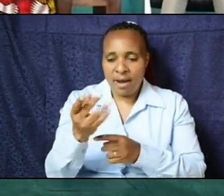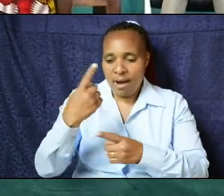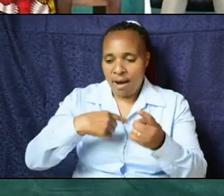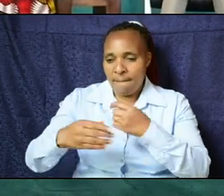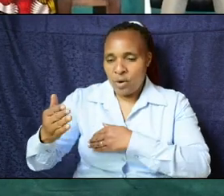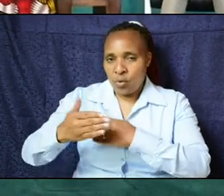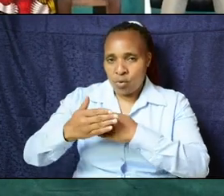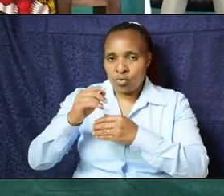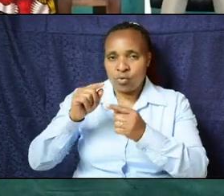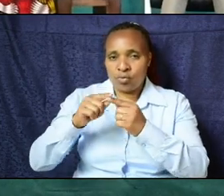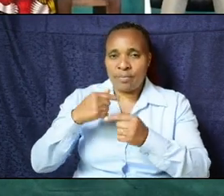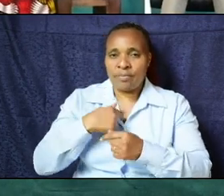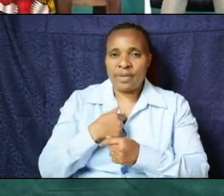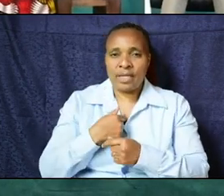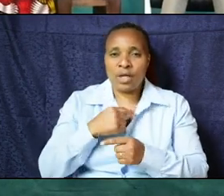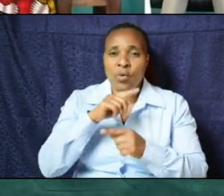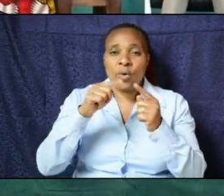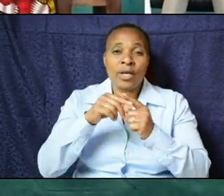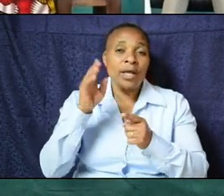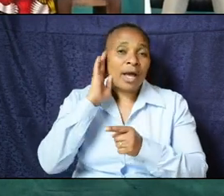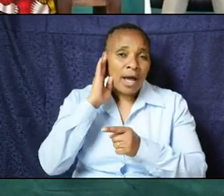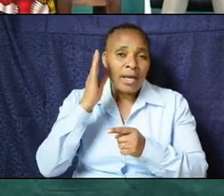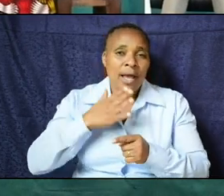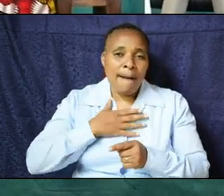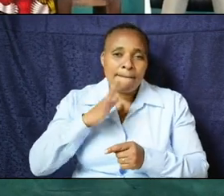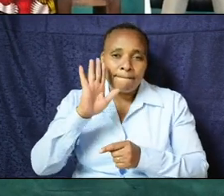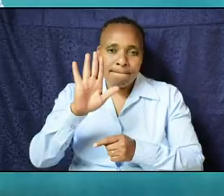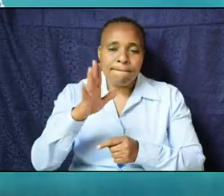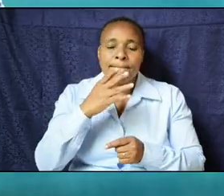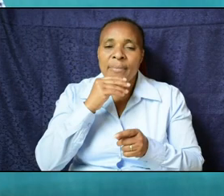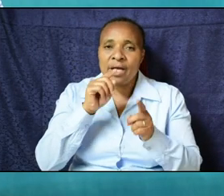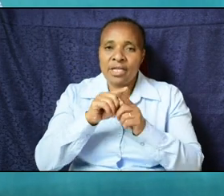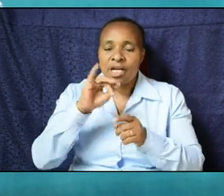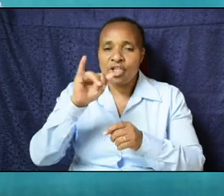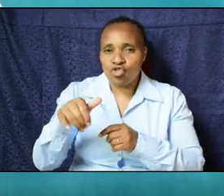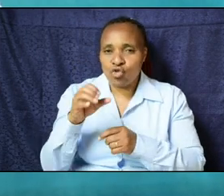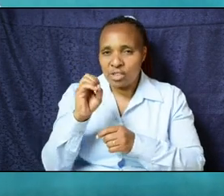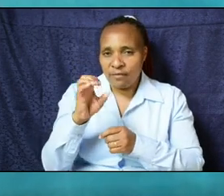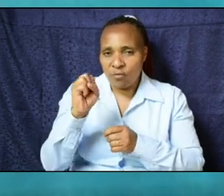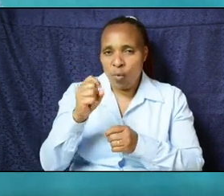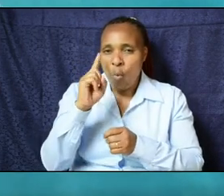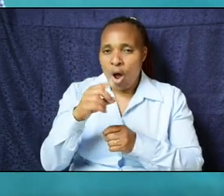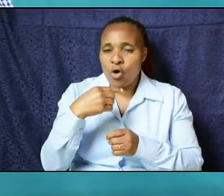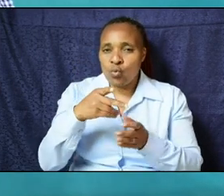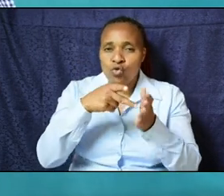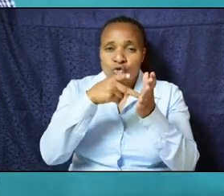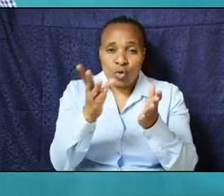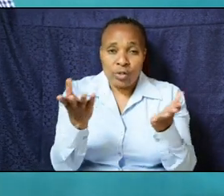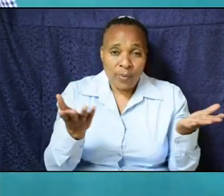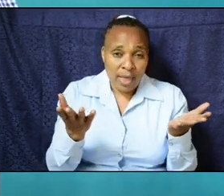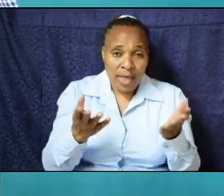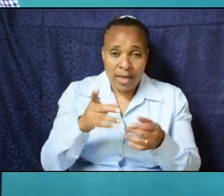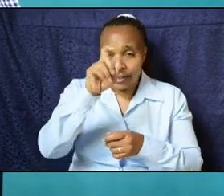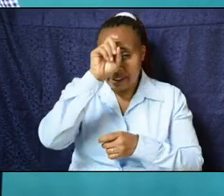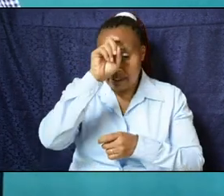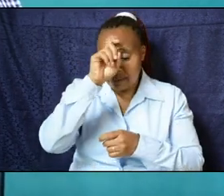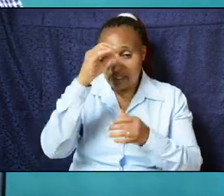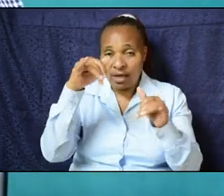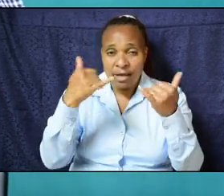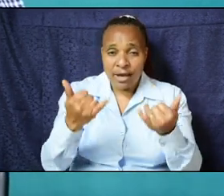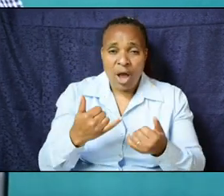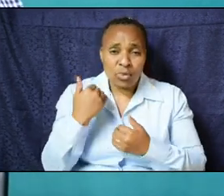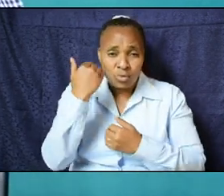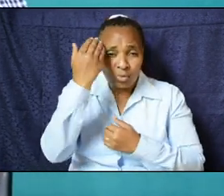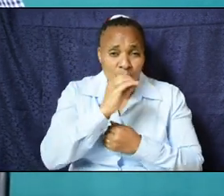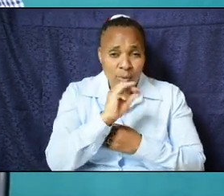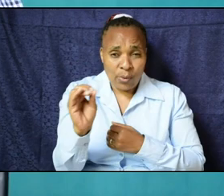me.' When they had done so, he said, 'I am your brother Joseph, the one you sold into Egypt. And now do not be